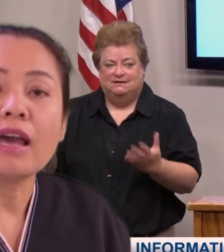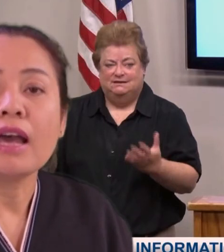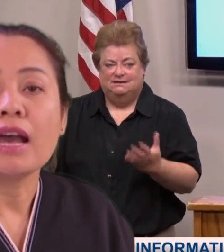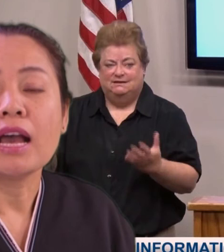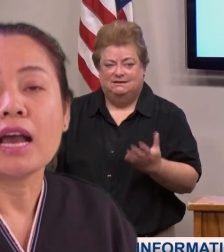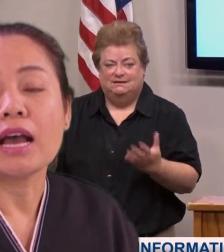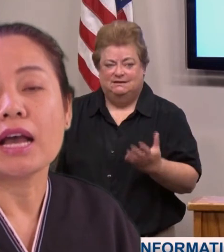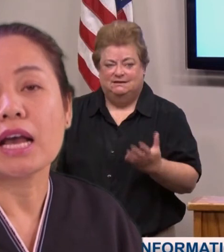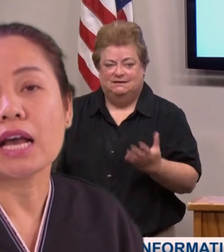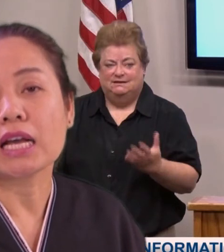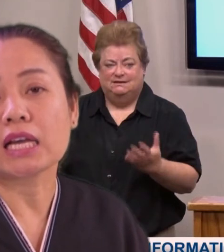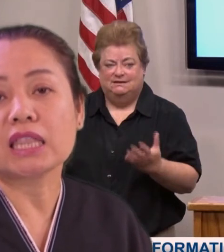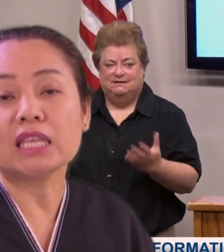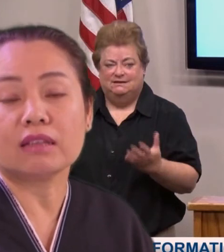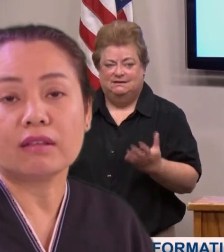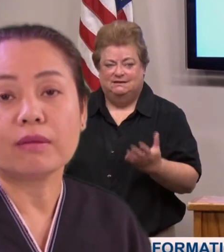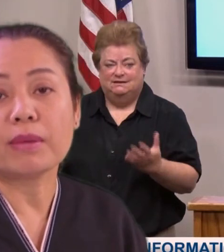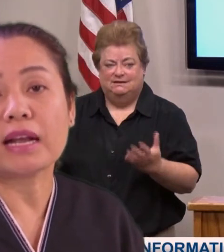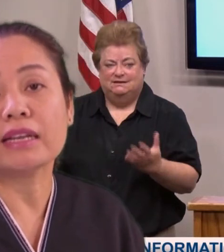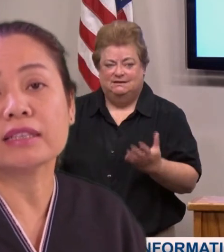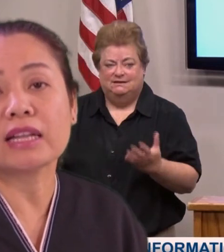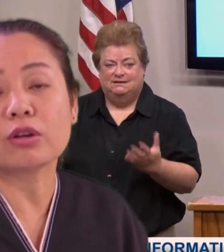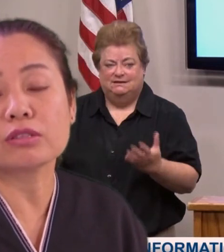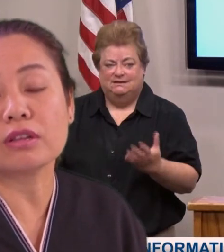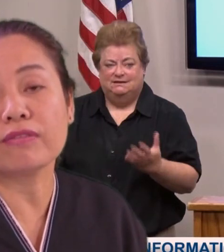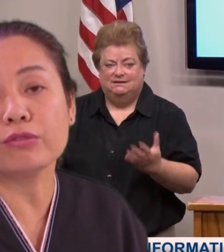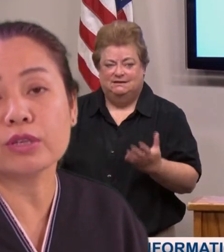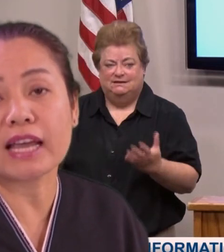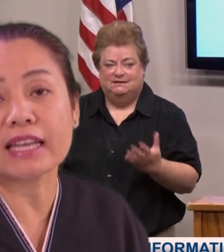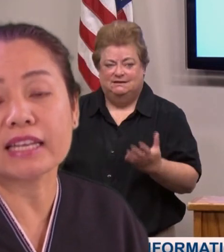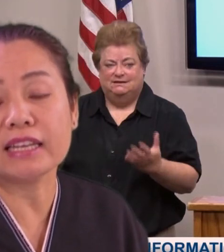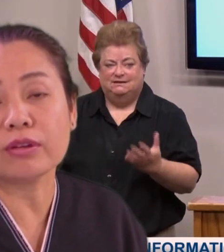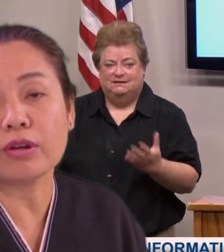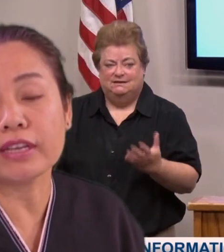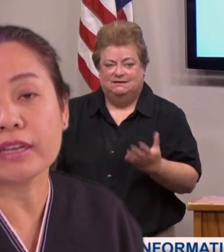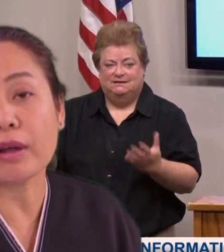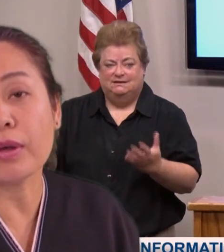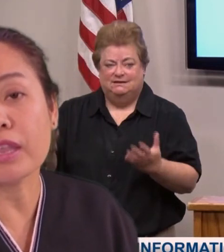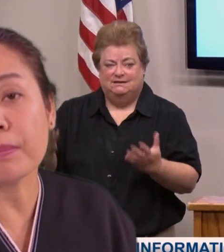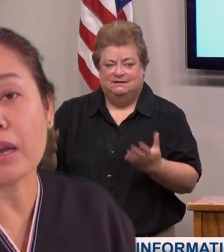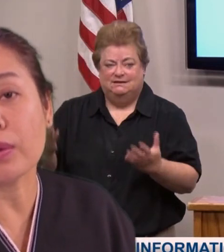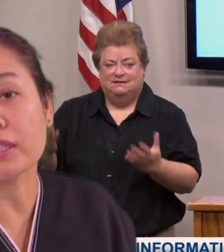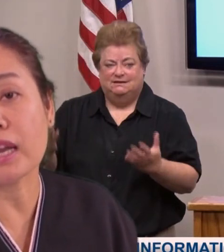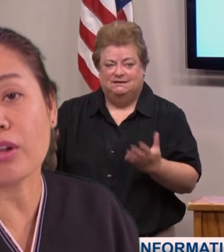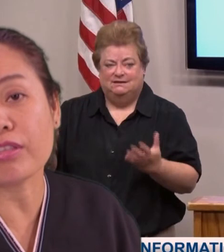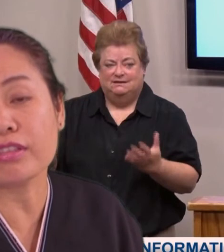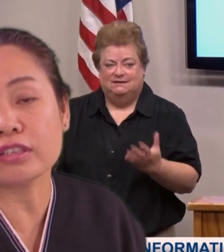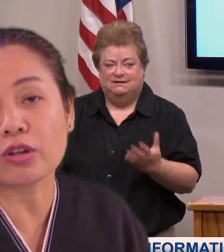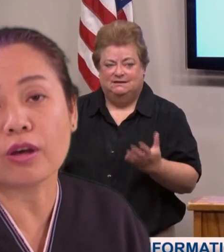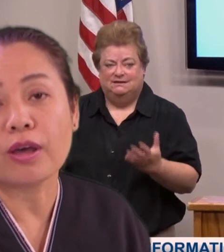why we vaccine vaccine We are also